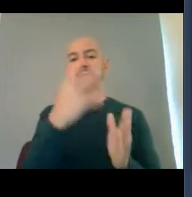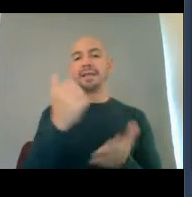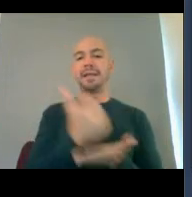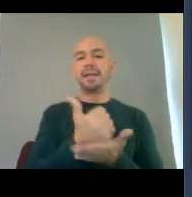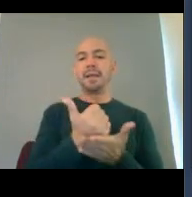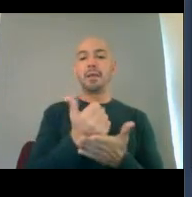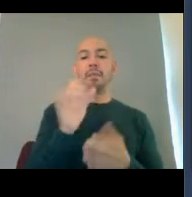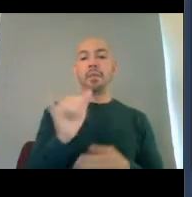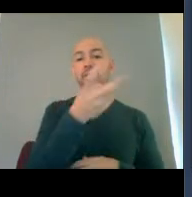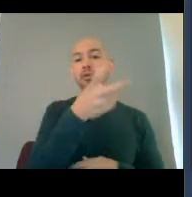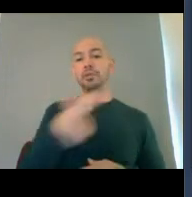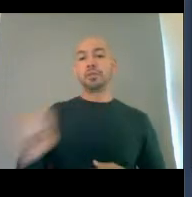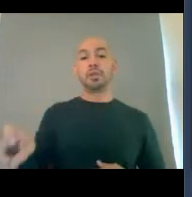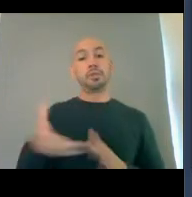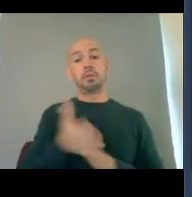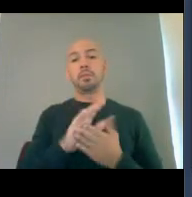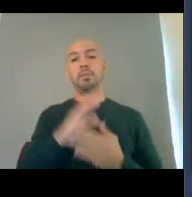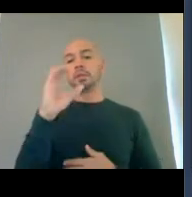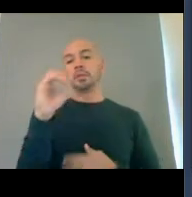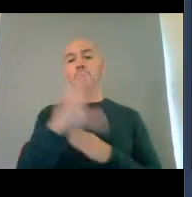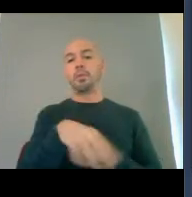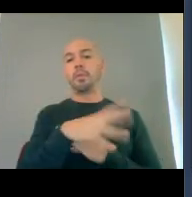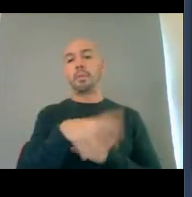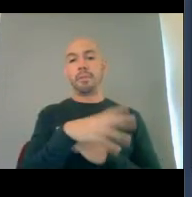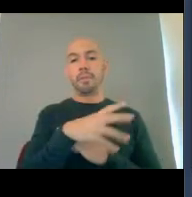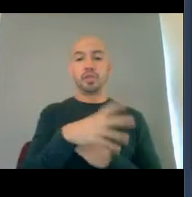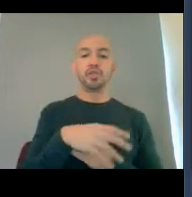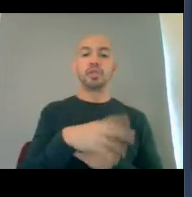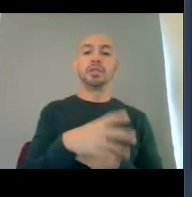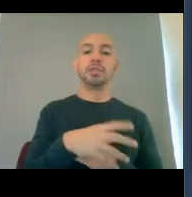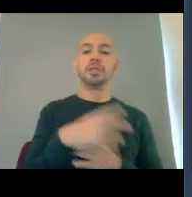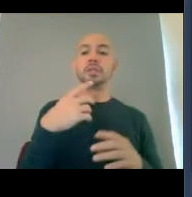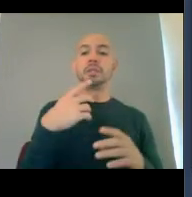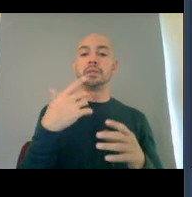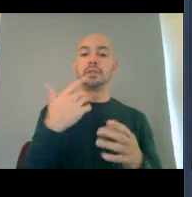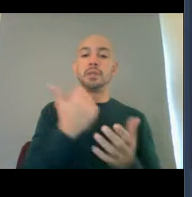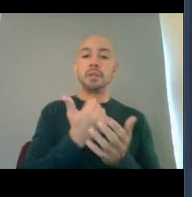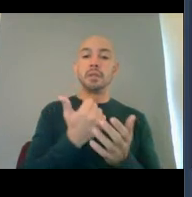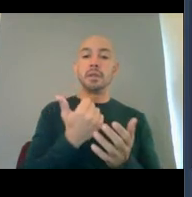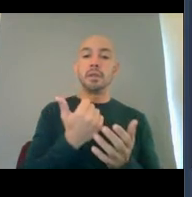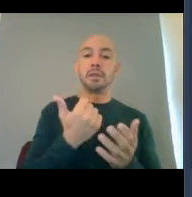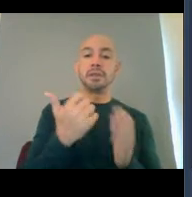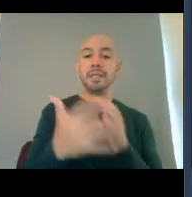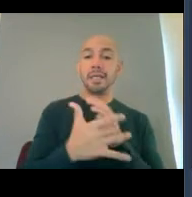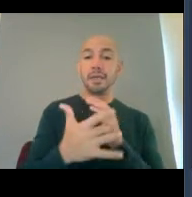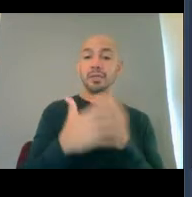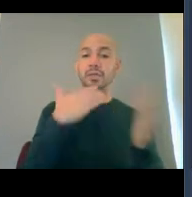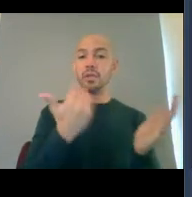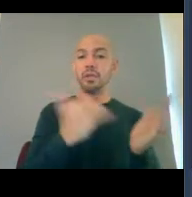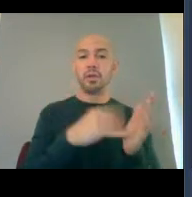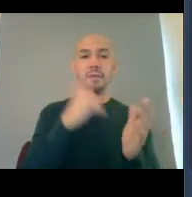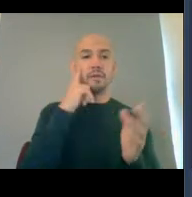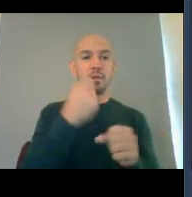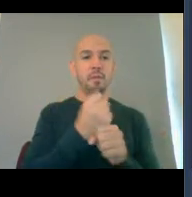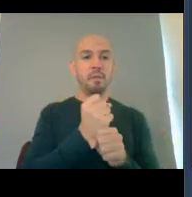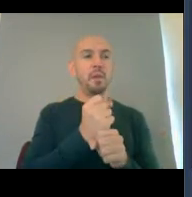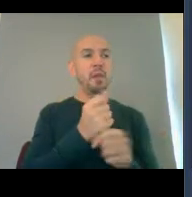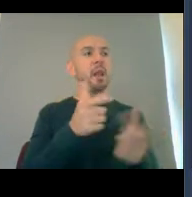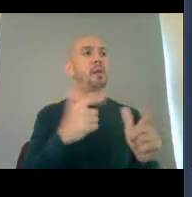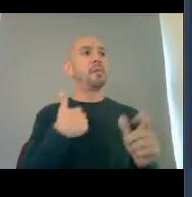transition to zero emission vehicle technologies for medium and heavy duty vehicles thanks again for the opportunity to comment and for the